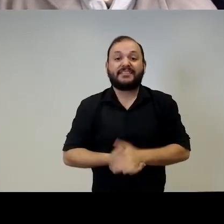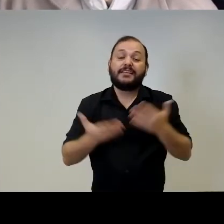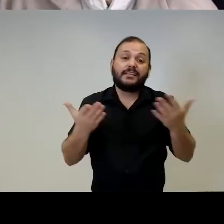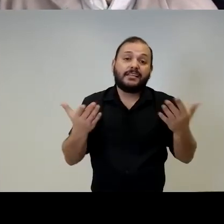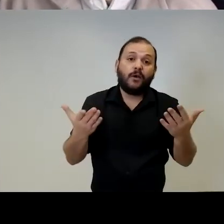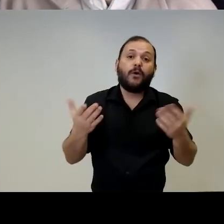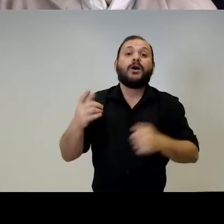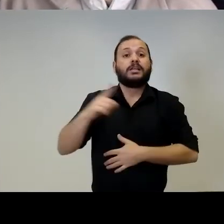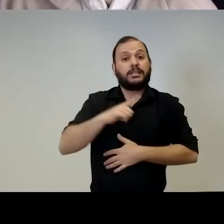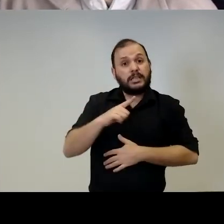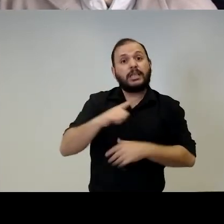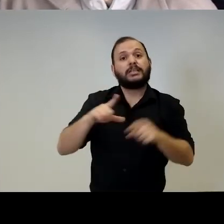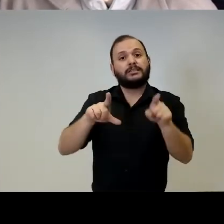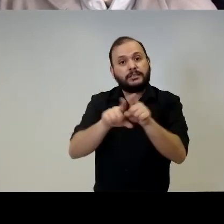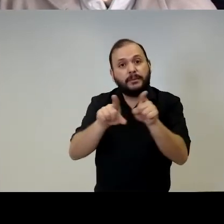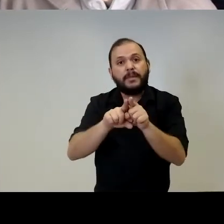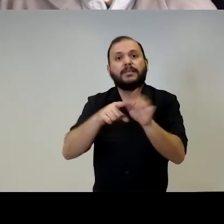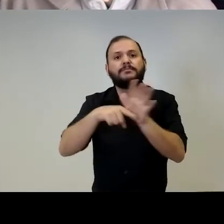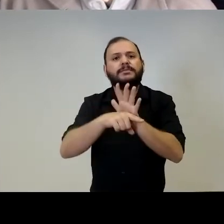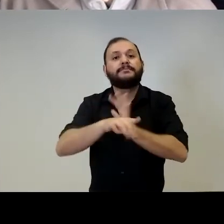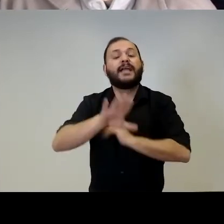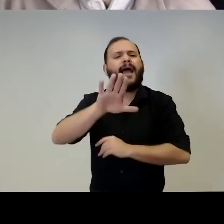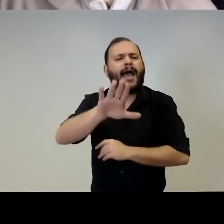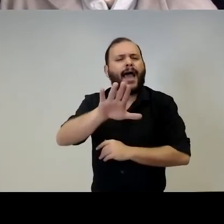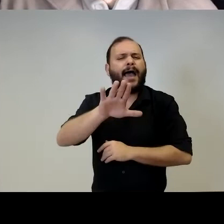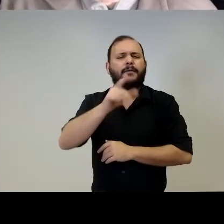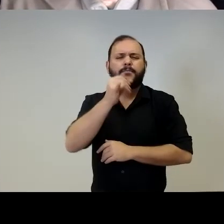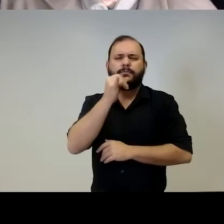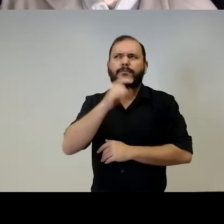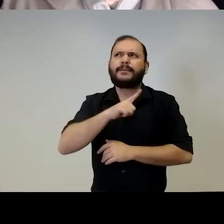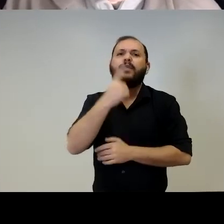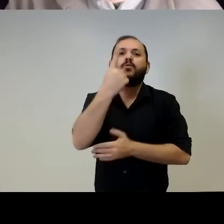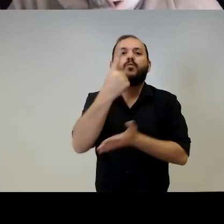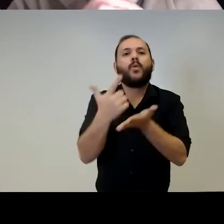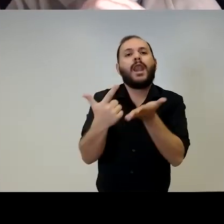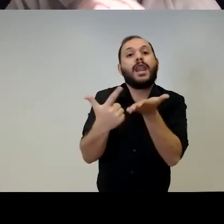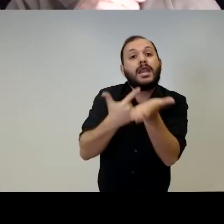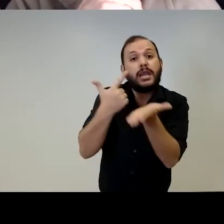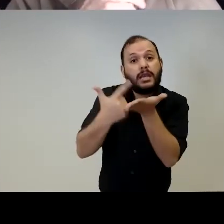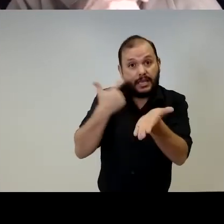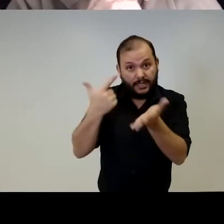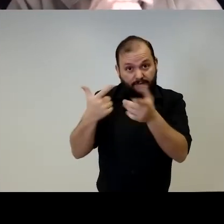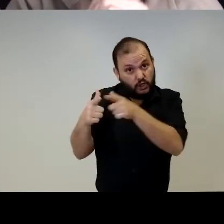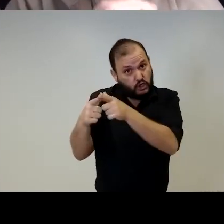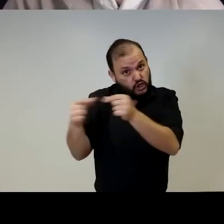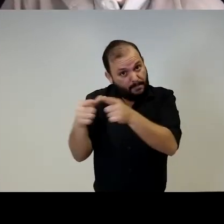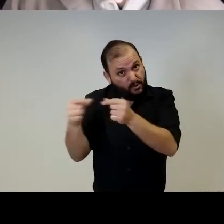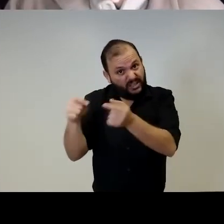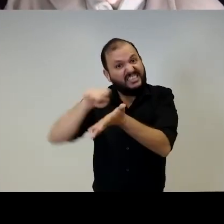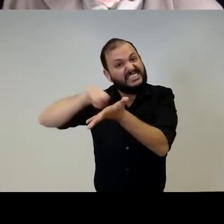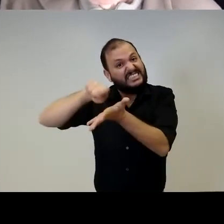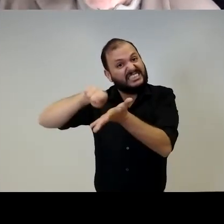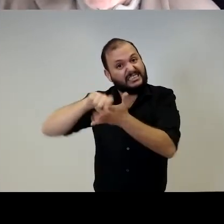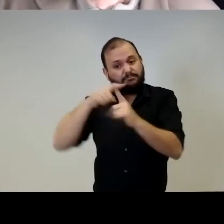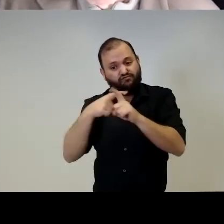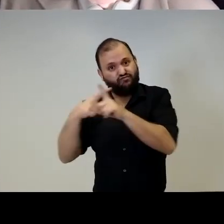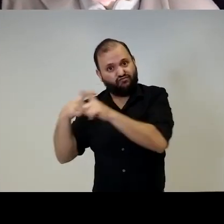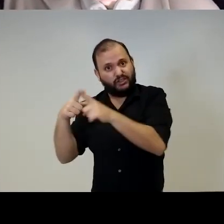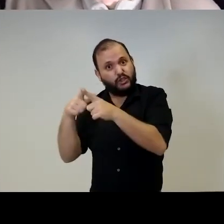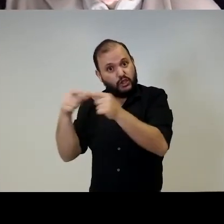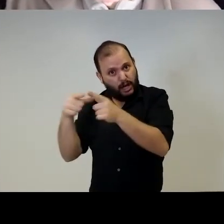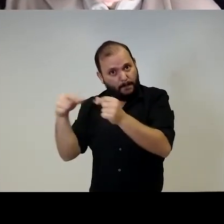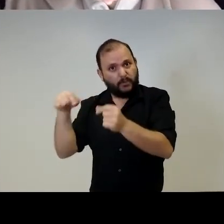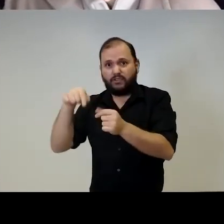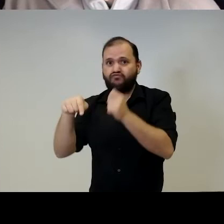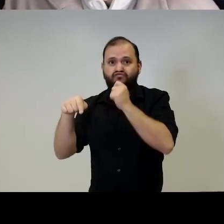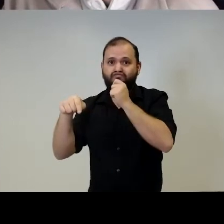way, in a nice Japanese book, it is written in Japanese, so it's not available for people who don't read Japanese, and I